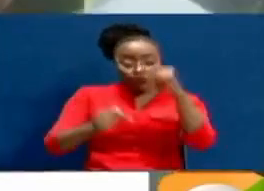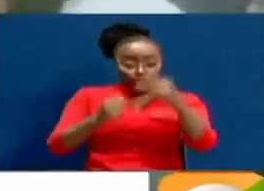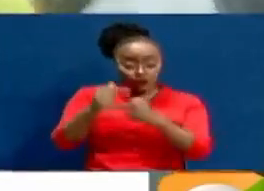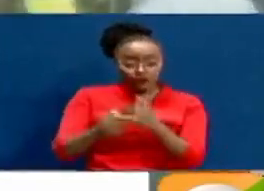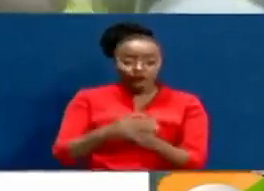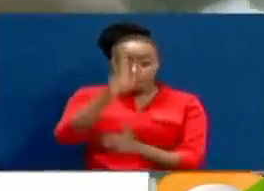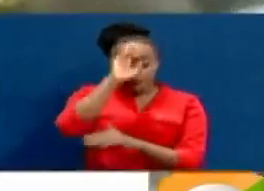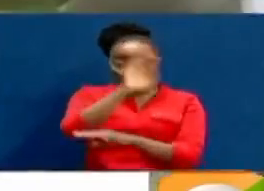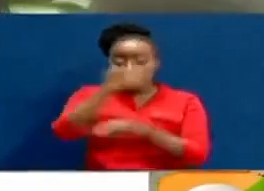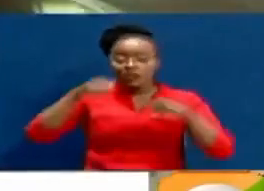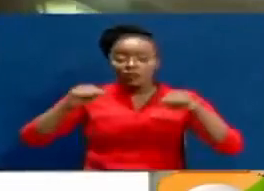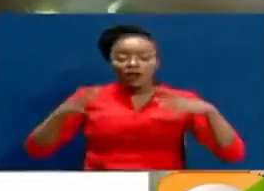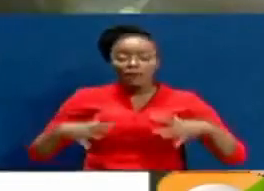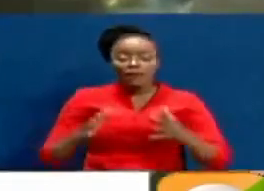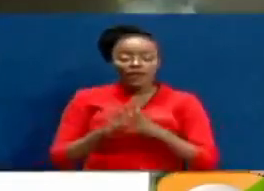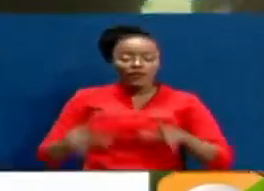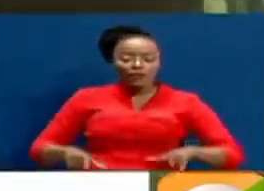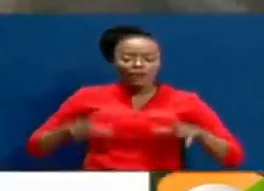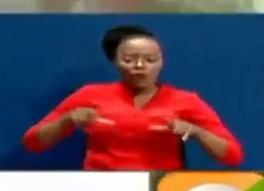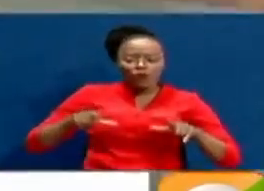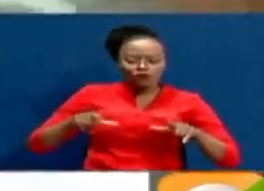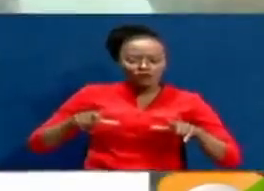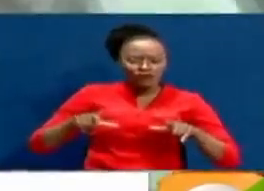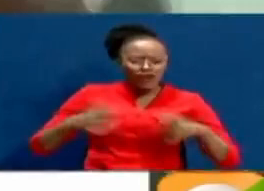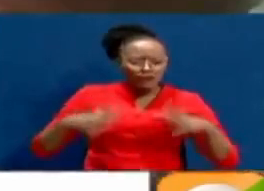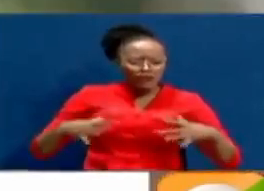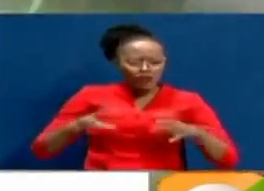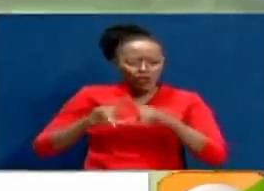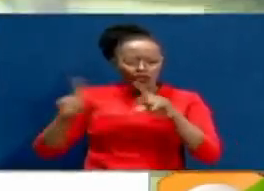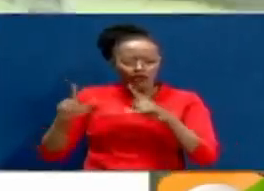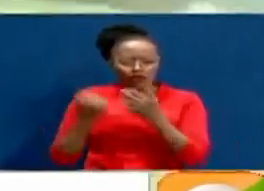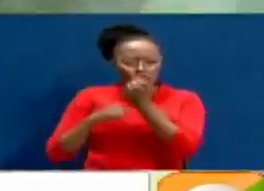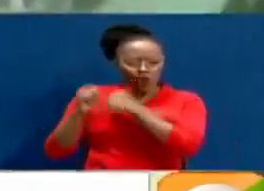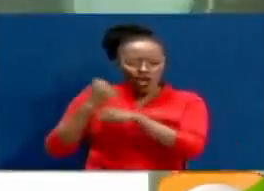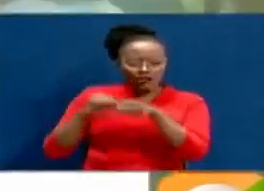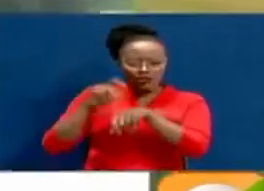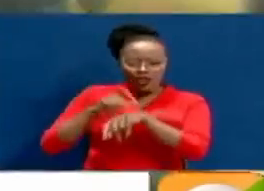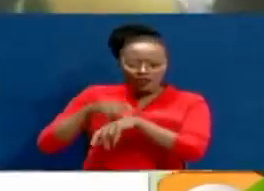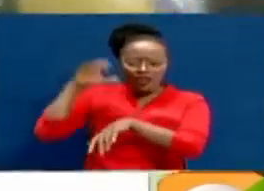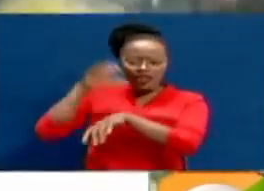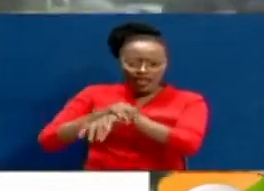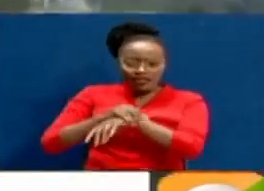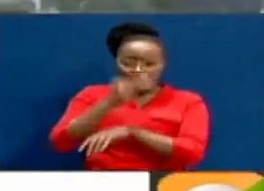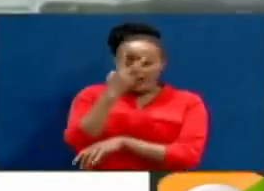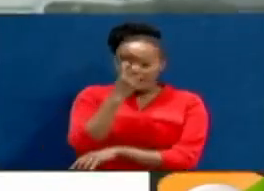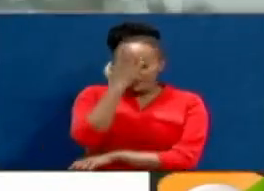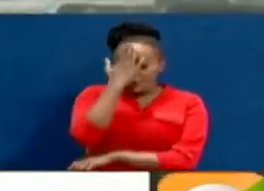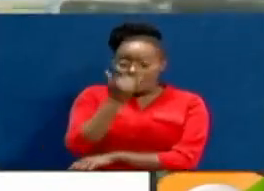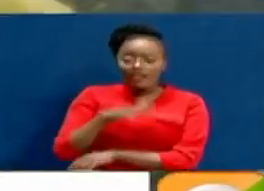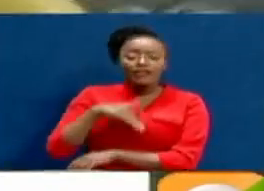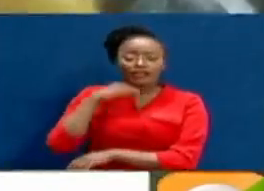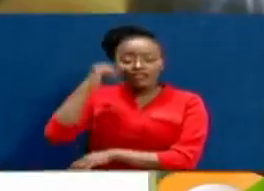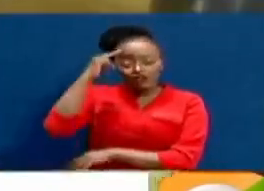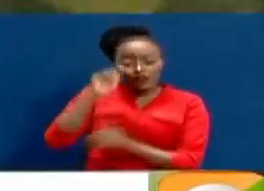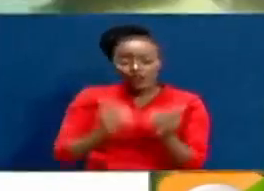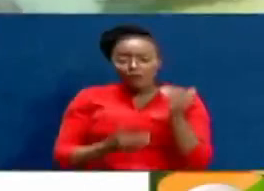Police have urged border operators and residents not to take matters in their hands whenever they apprehend suspects, saying the death of the little